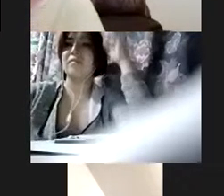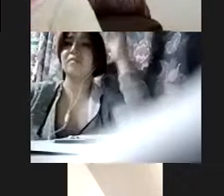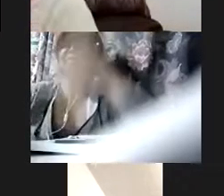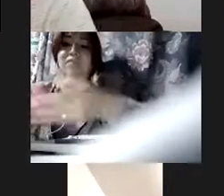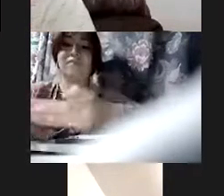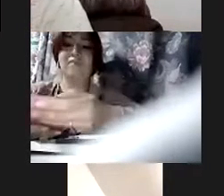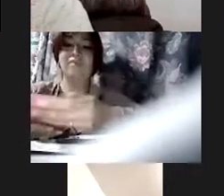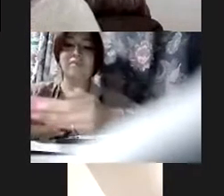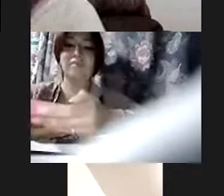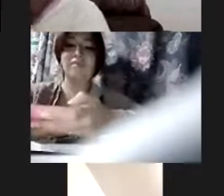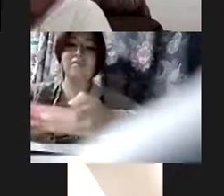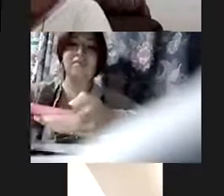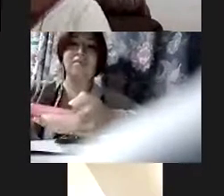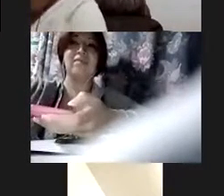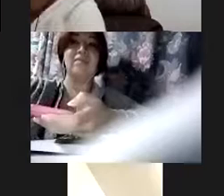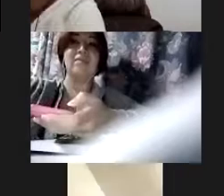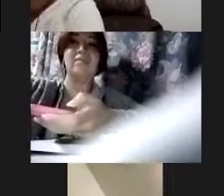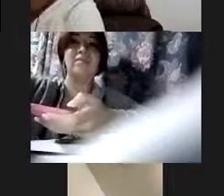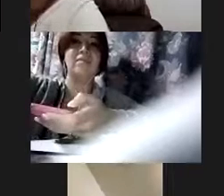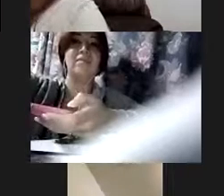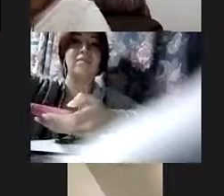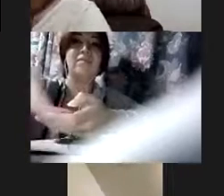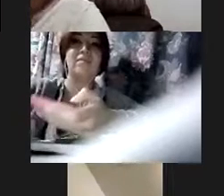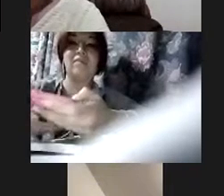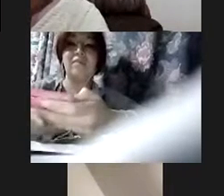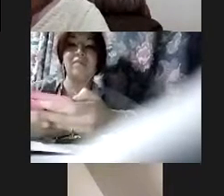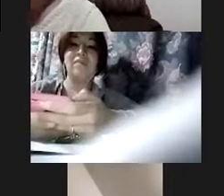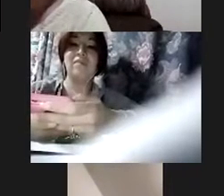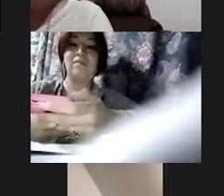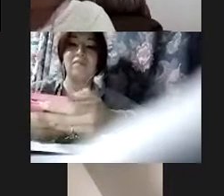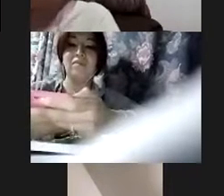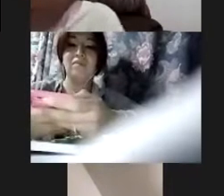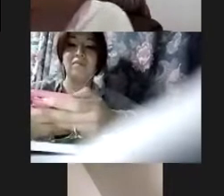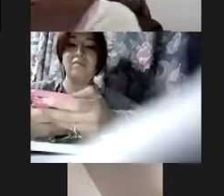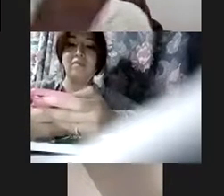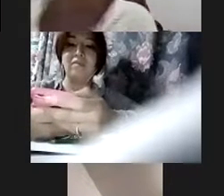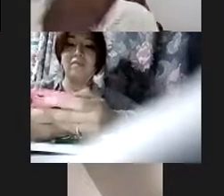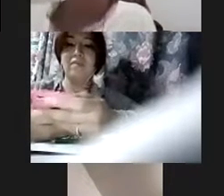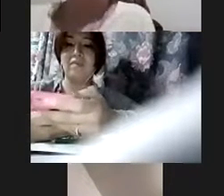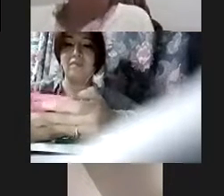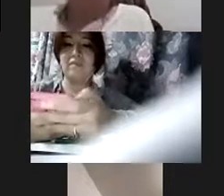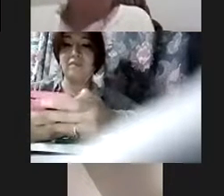Eliani? I am going to